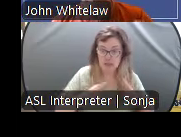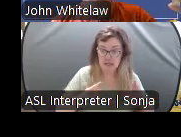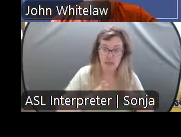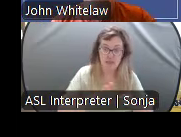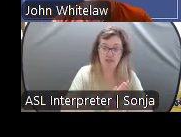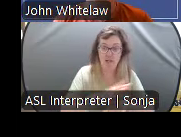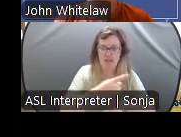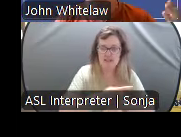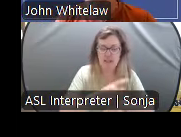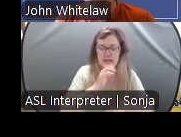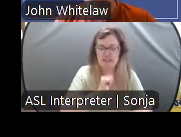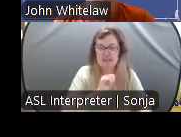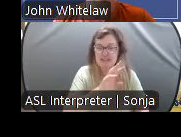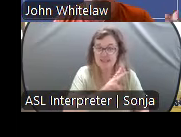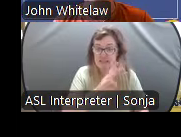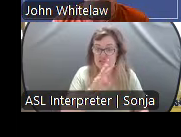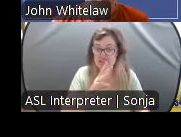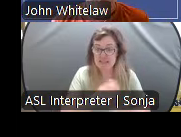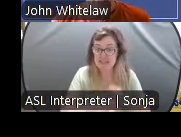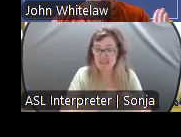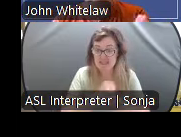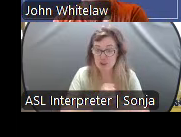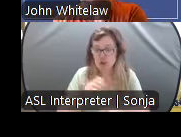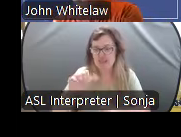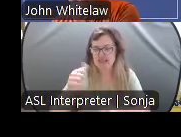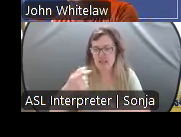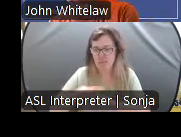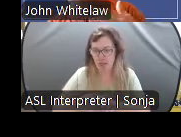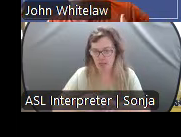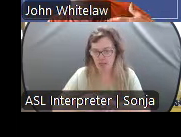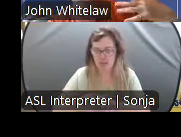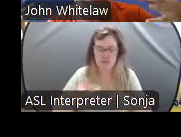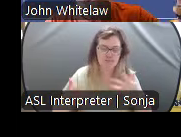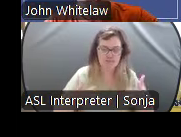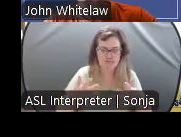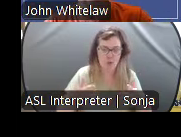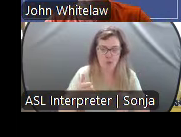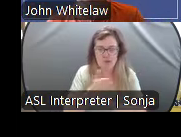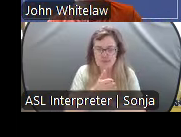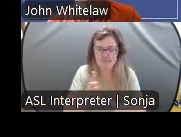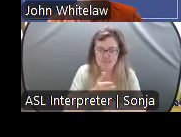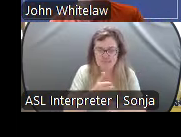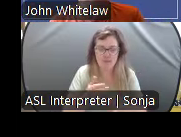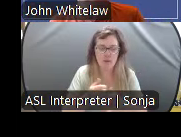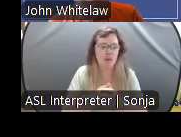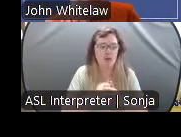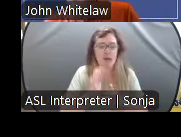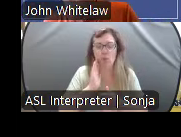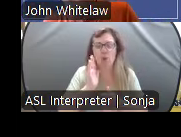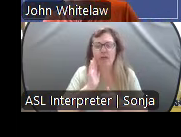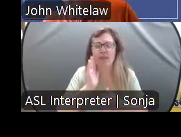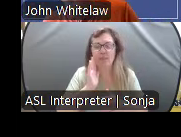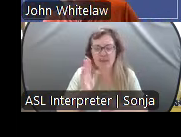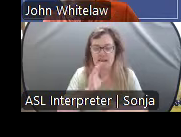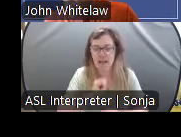age is 66 years, and I think it's 10 months. But as we get a little bit closer, for everybody going forward, it's going to be